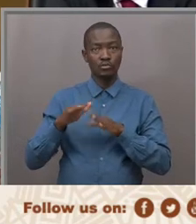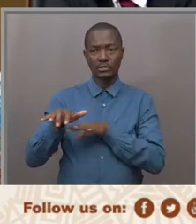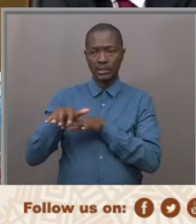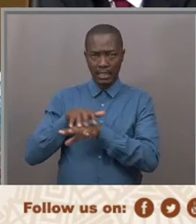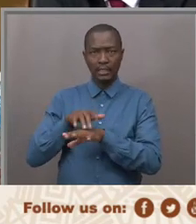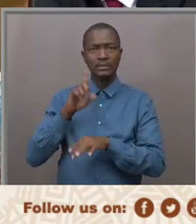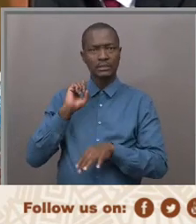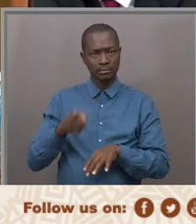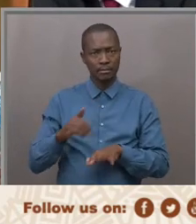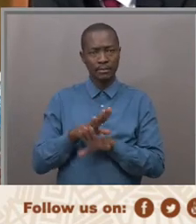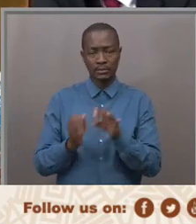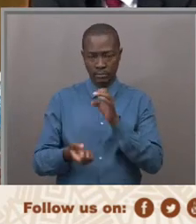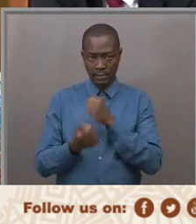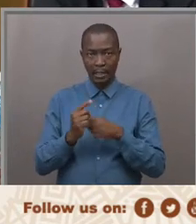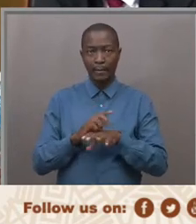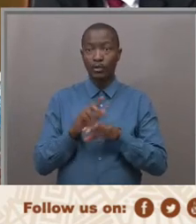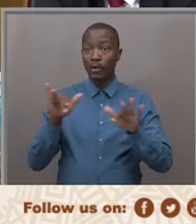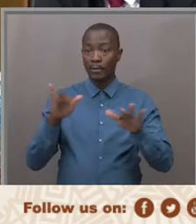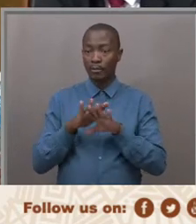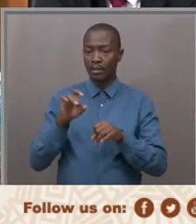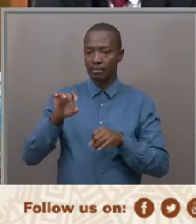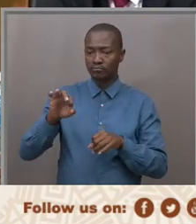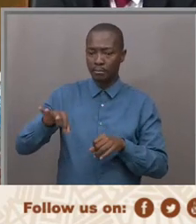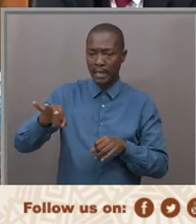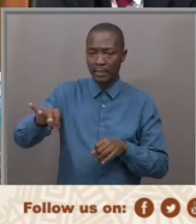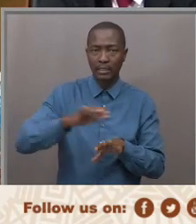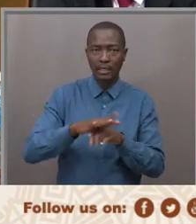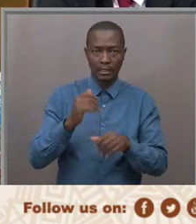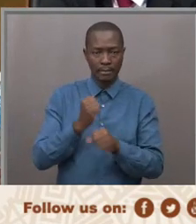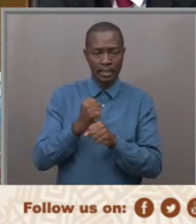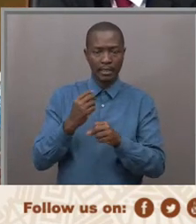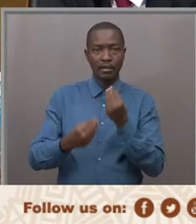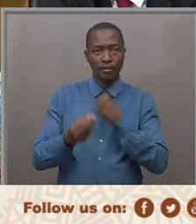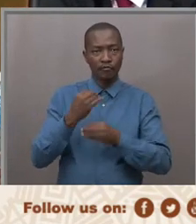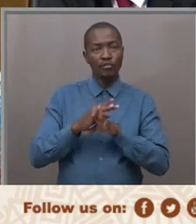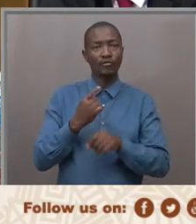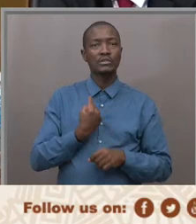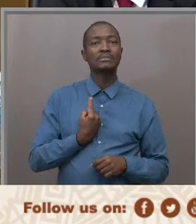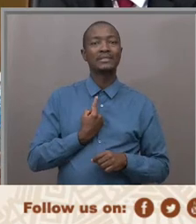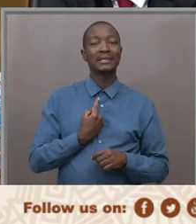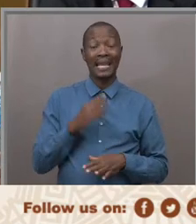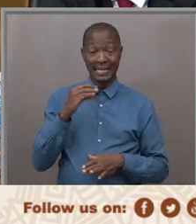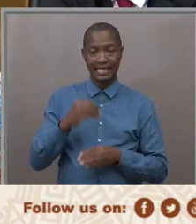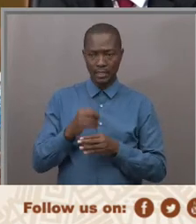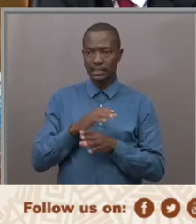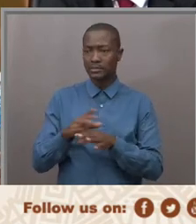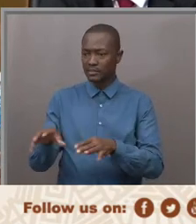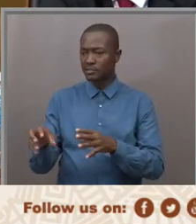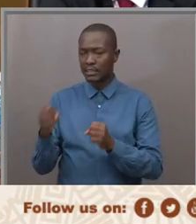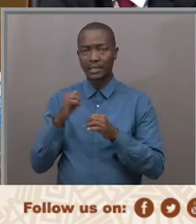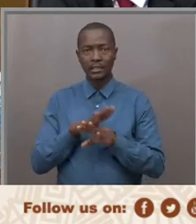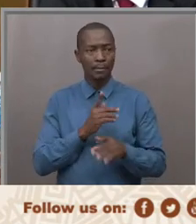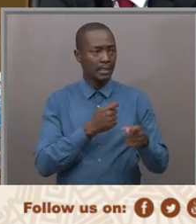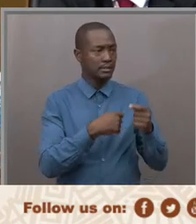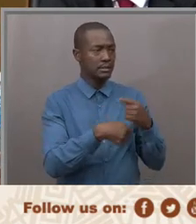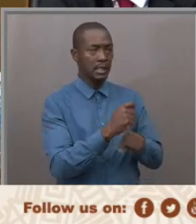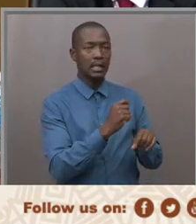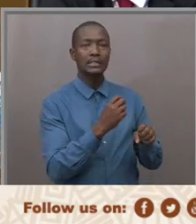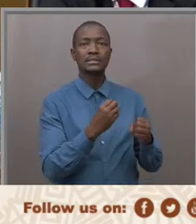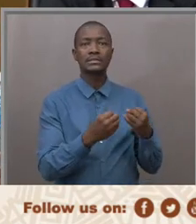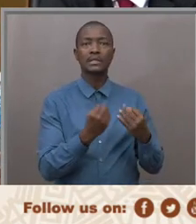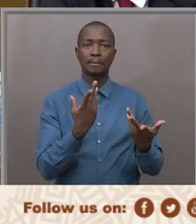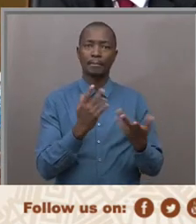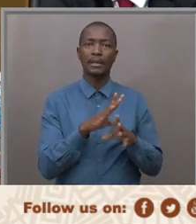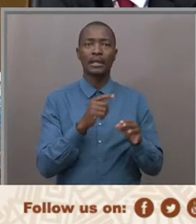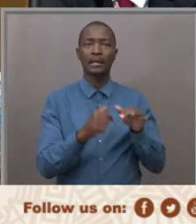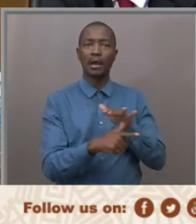of the day, where people can produce food for themselves and in addition be able to sell some of the food in our local